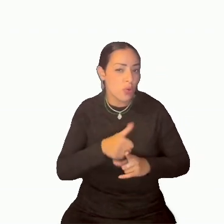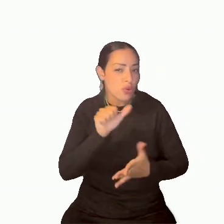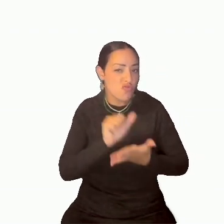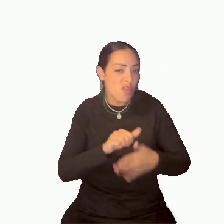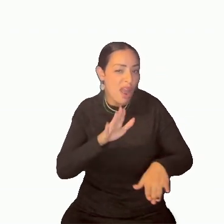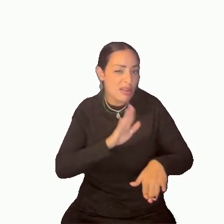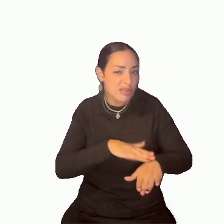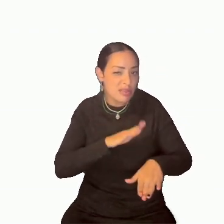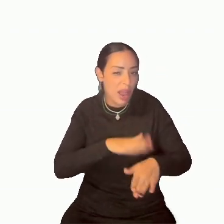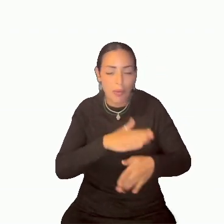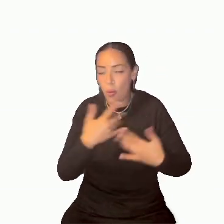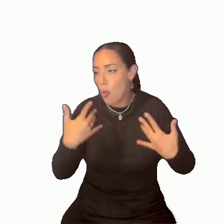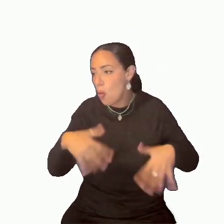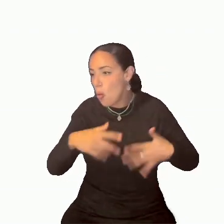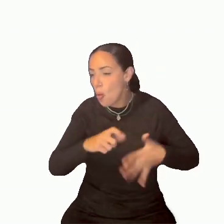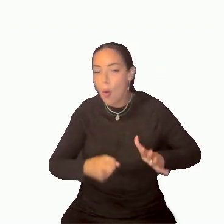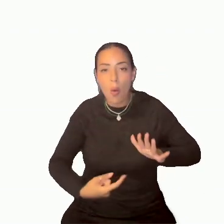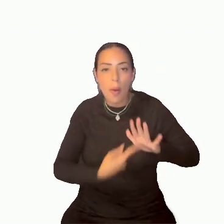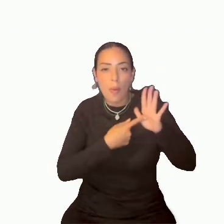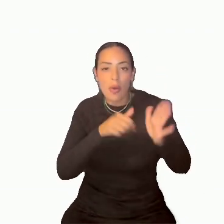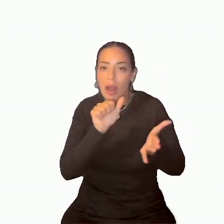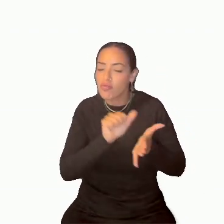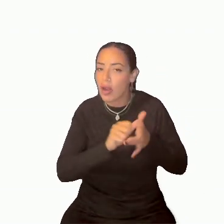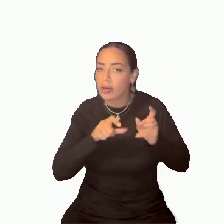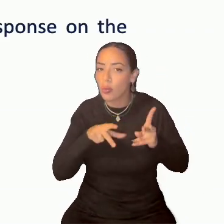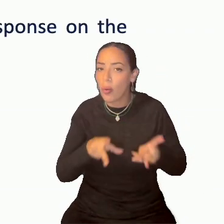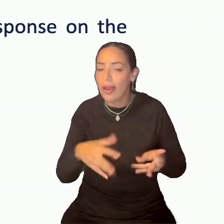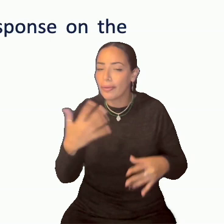way, is absolutely critical.